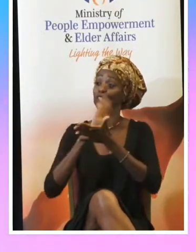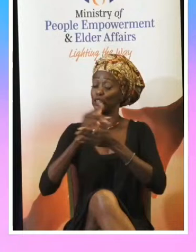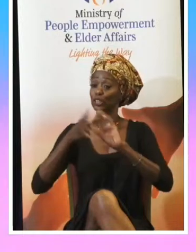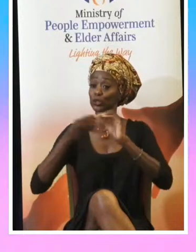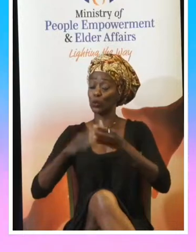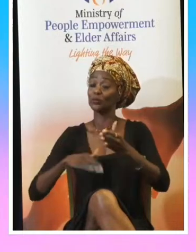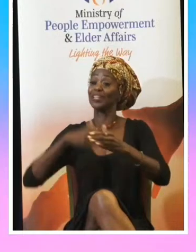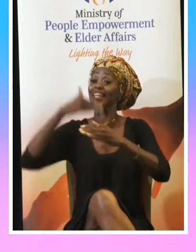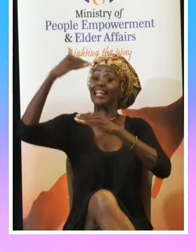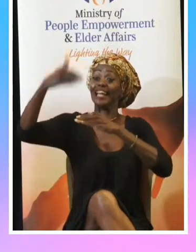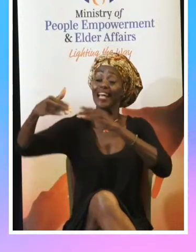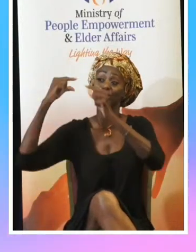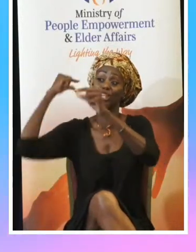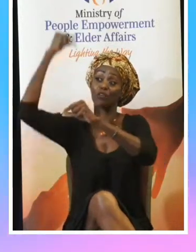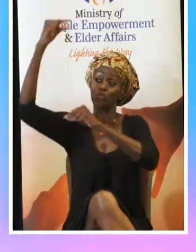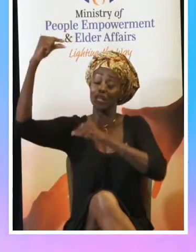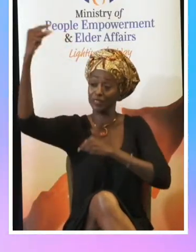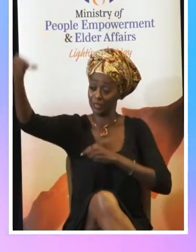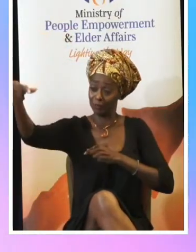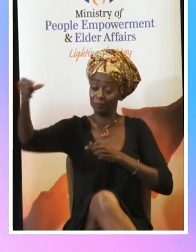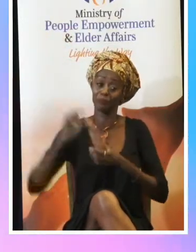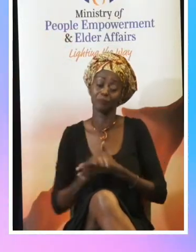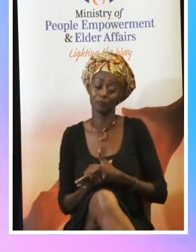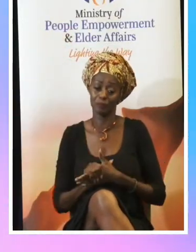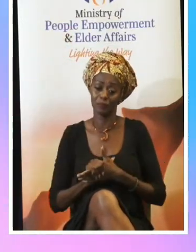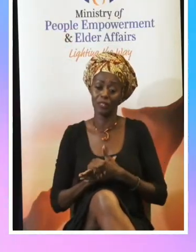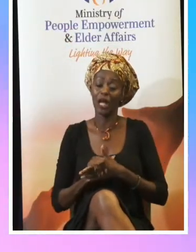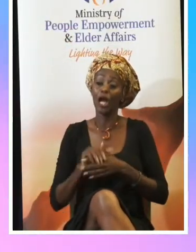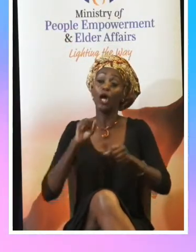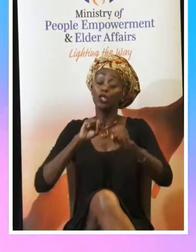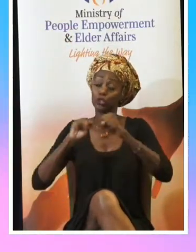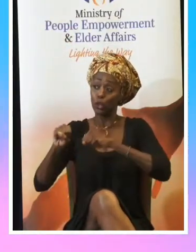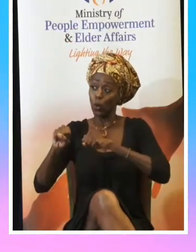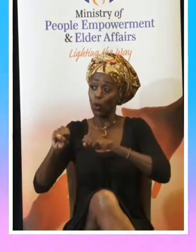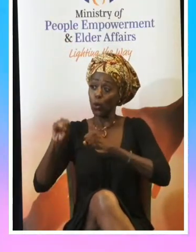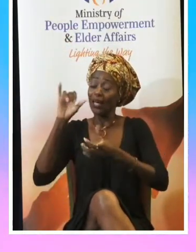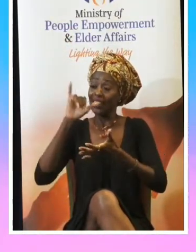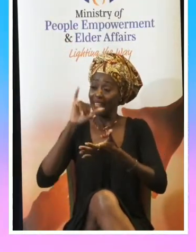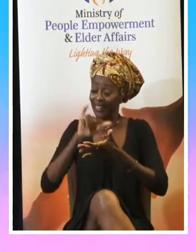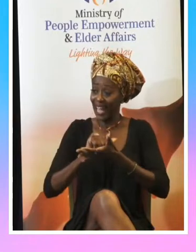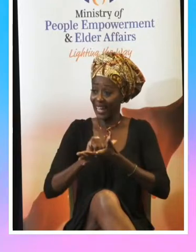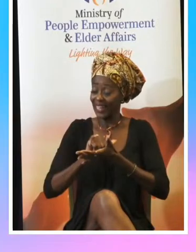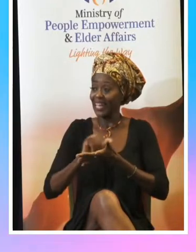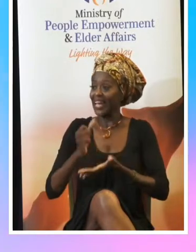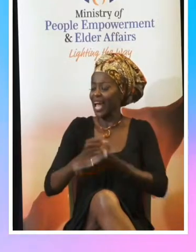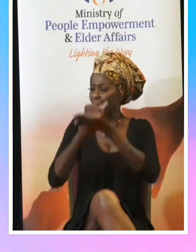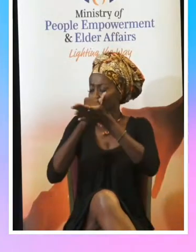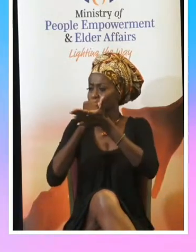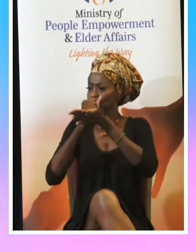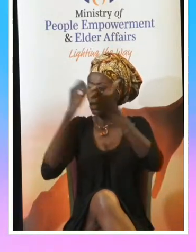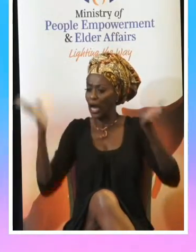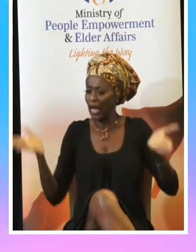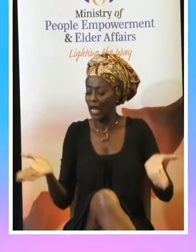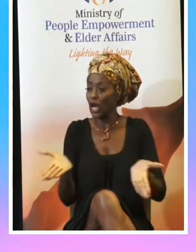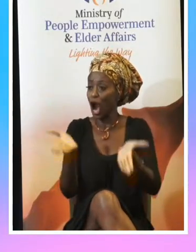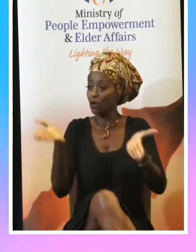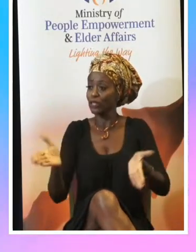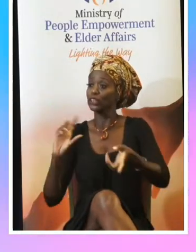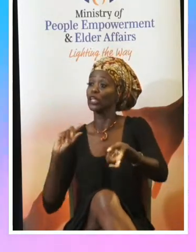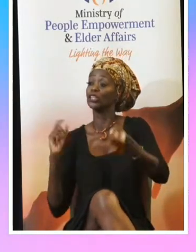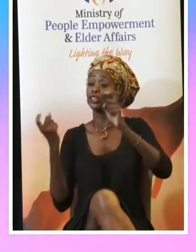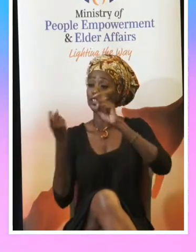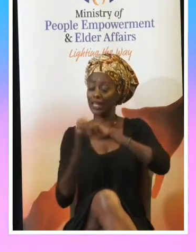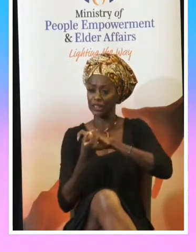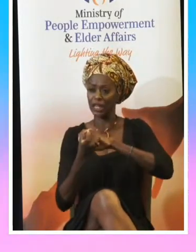they understand the struggle, but more importantly, so that they become part of the process of change. And I believe that in listening to